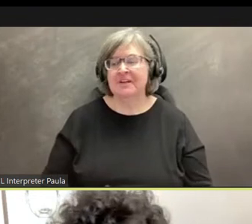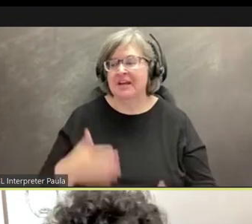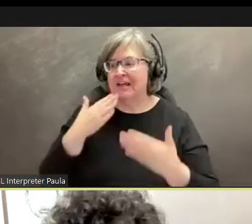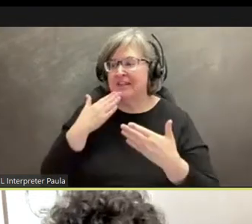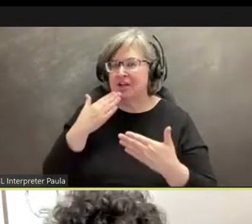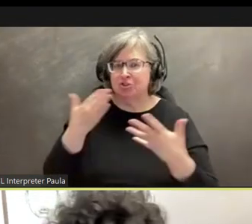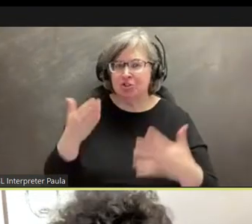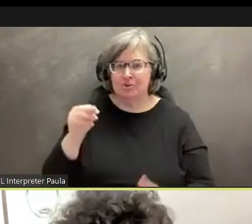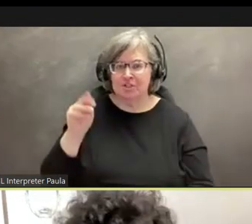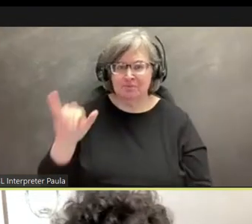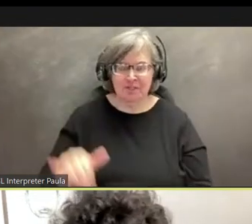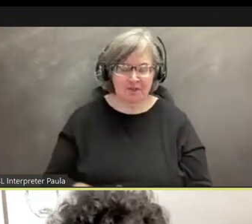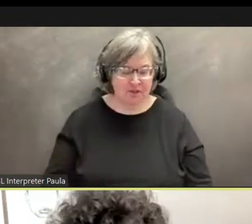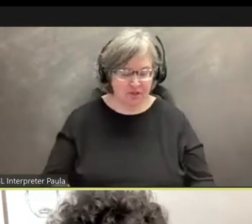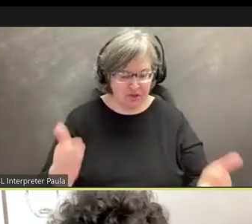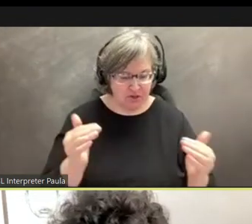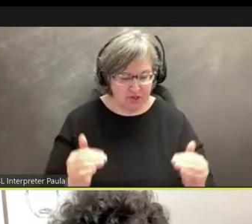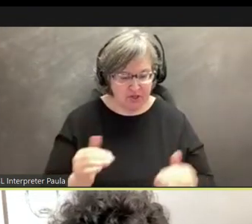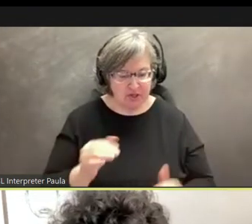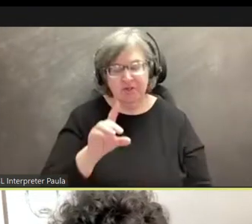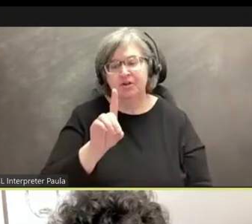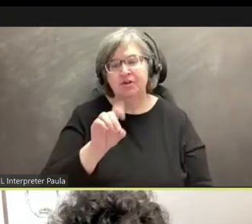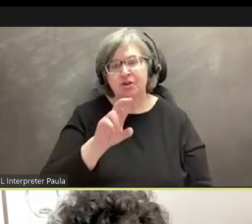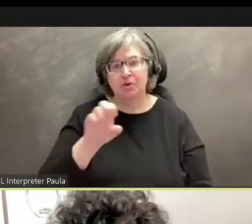much, Mary. And next we have Doreen.